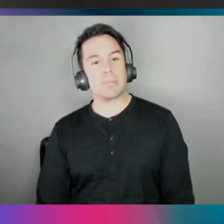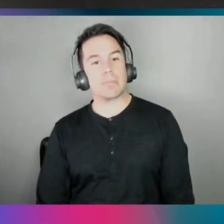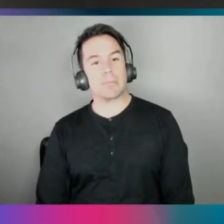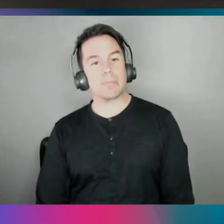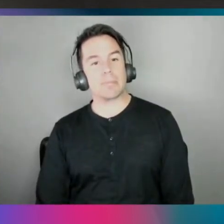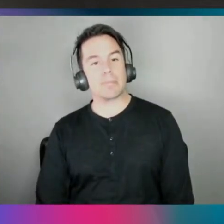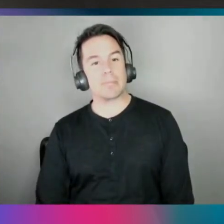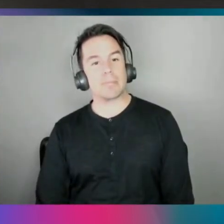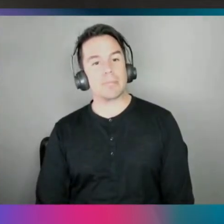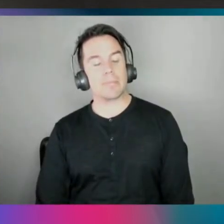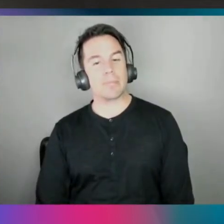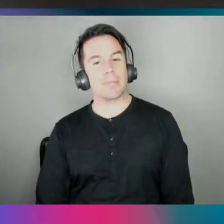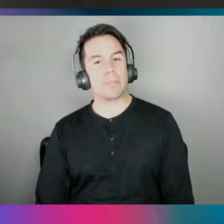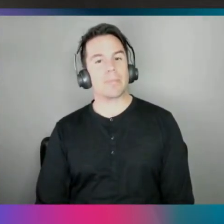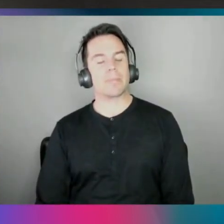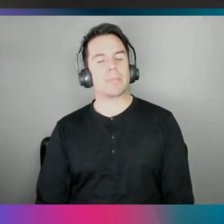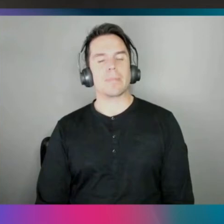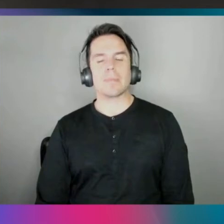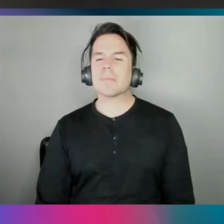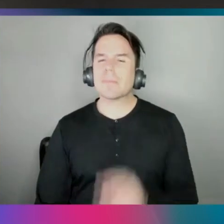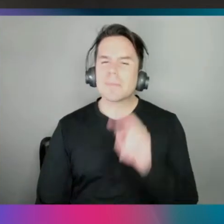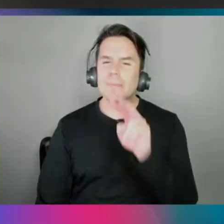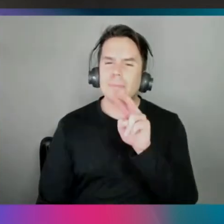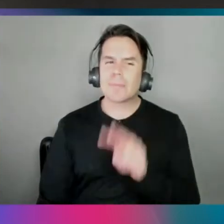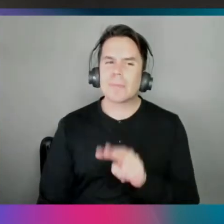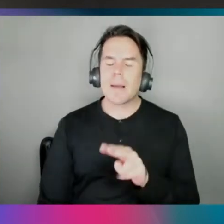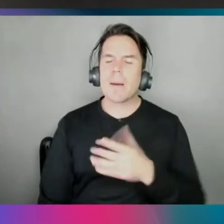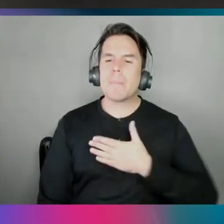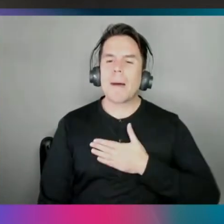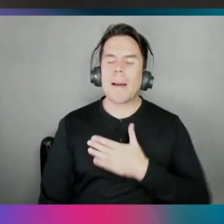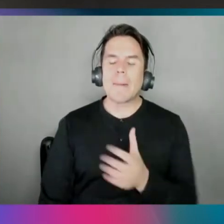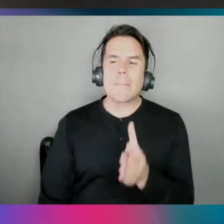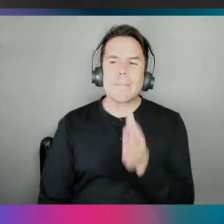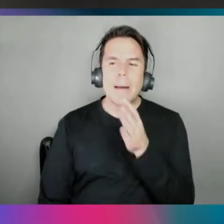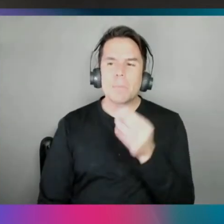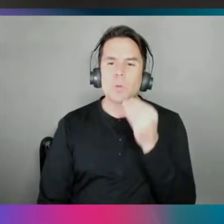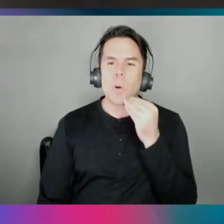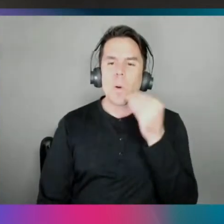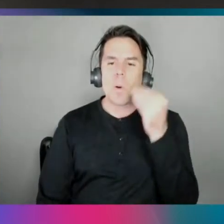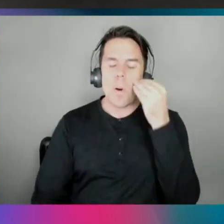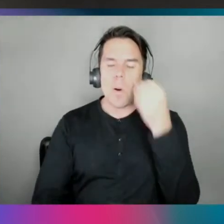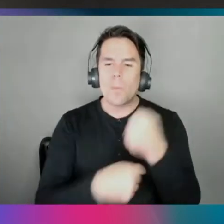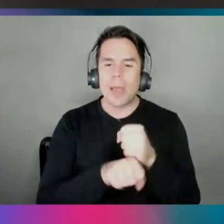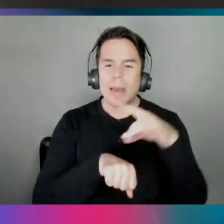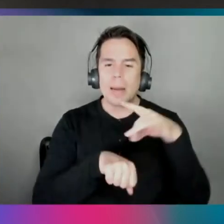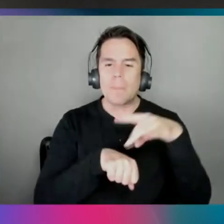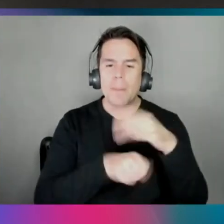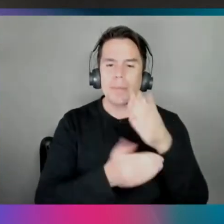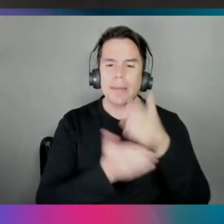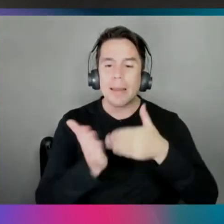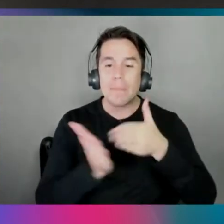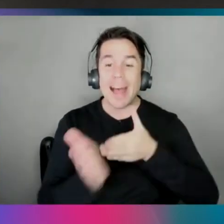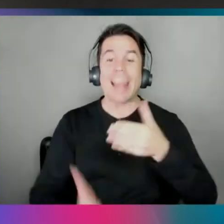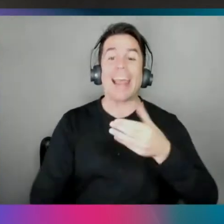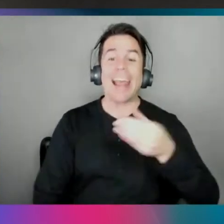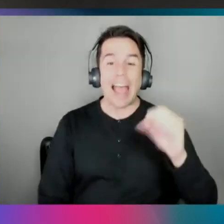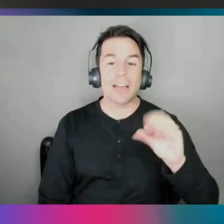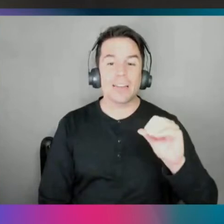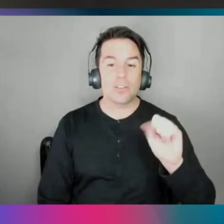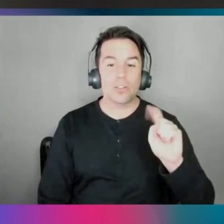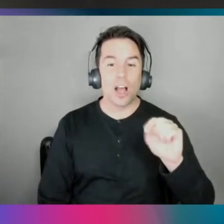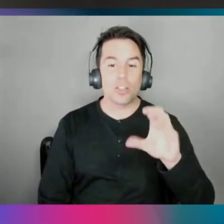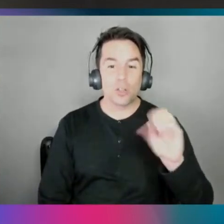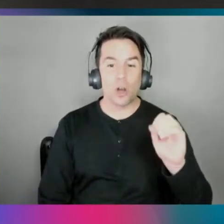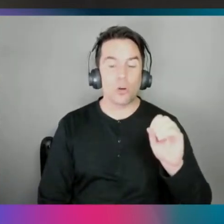My mom's homemade pumpkin pie and Costco. Okay, all right. So we got the estimator here. So here's the job. Here's